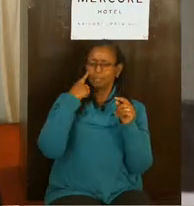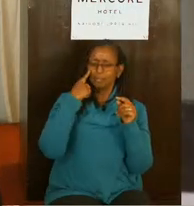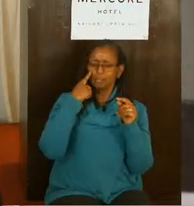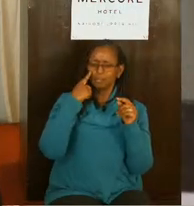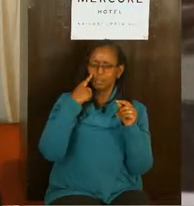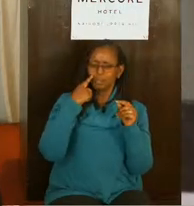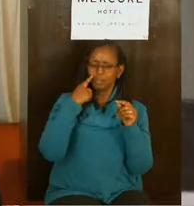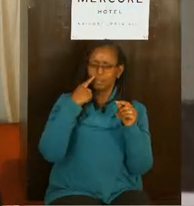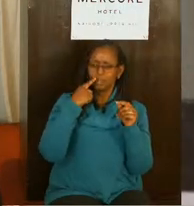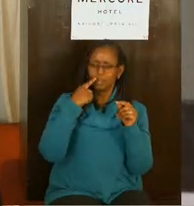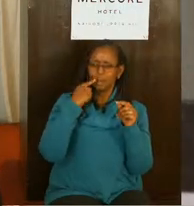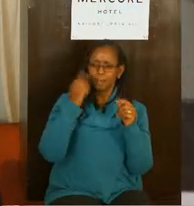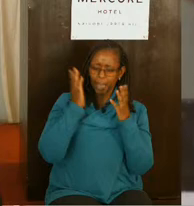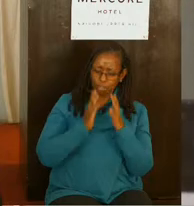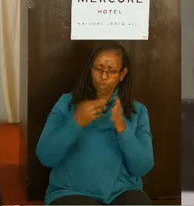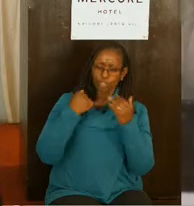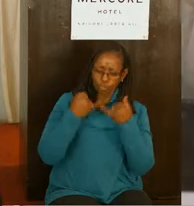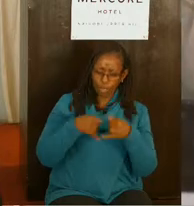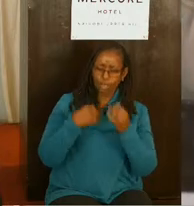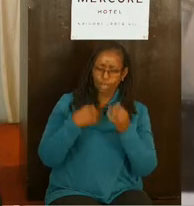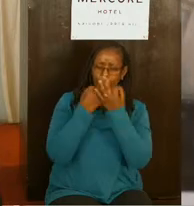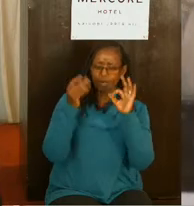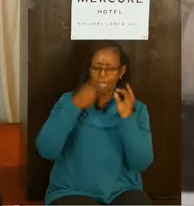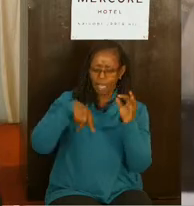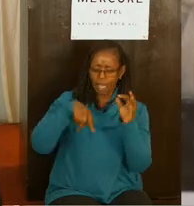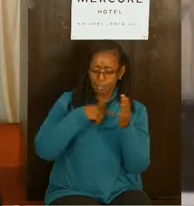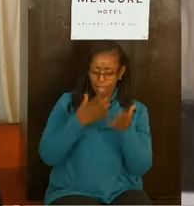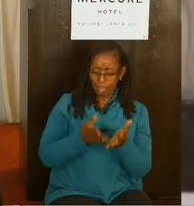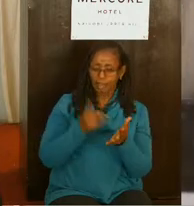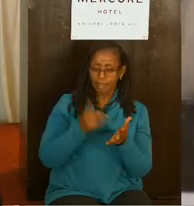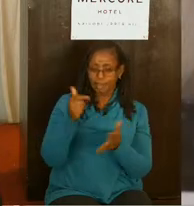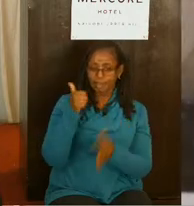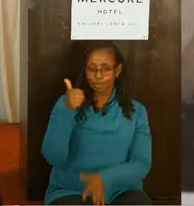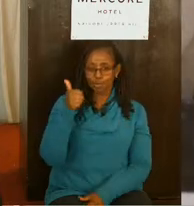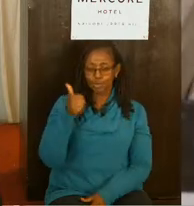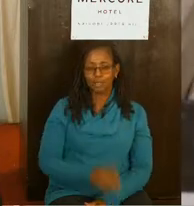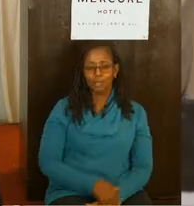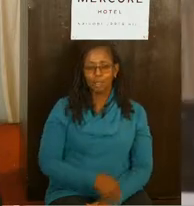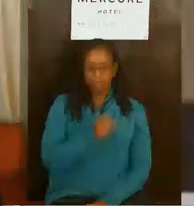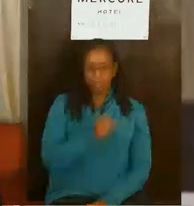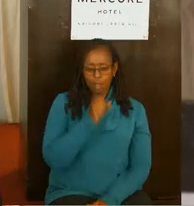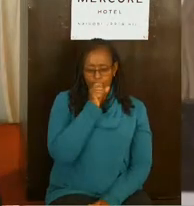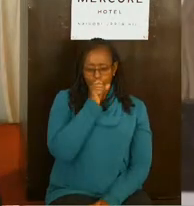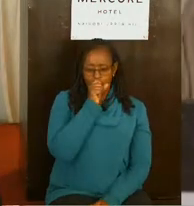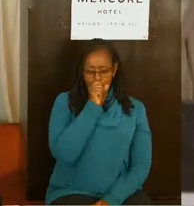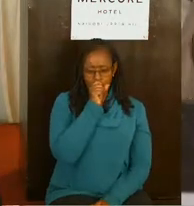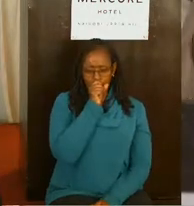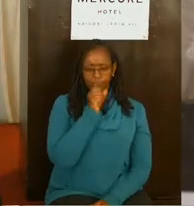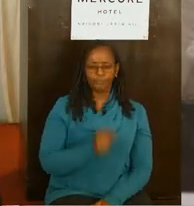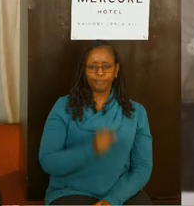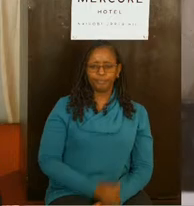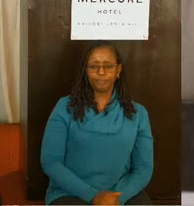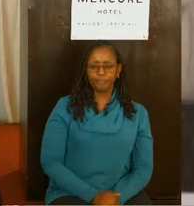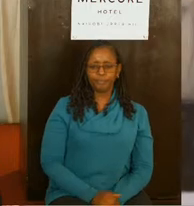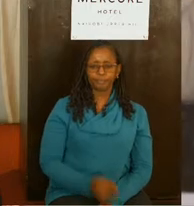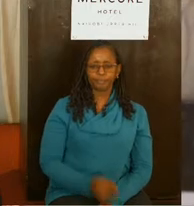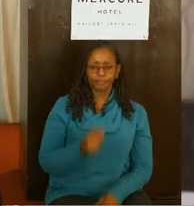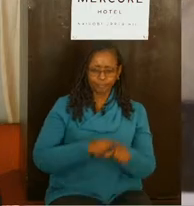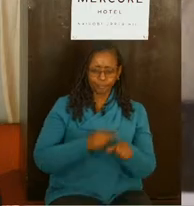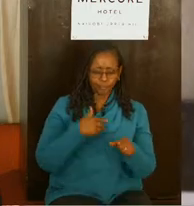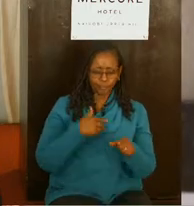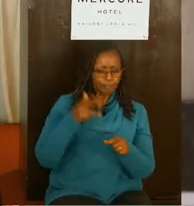somebody's trying to free us here which is good when I hear about this concept of